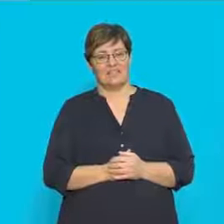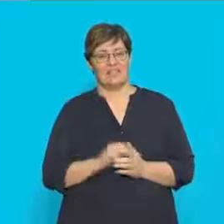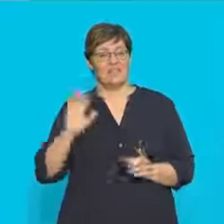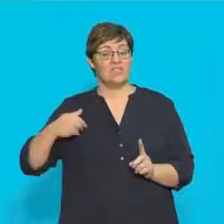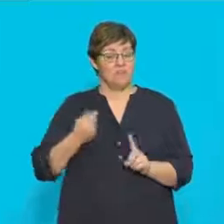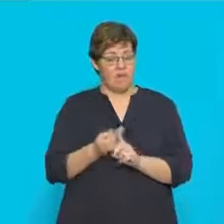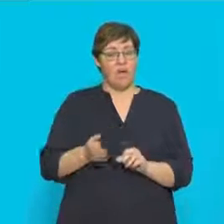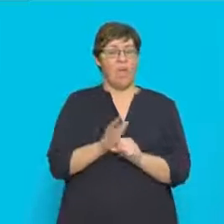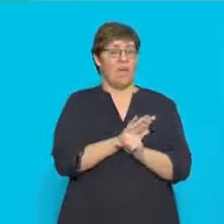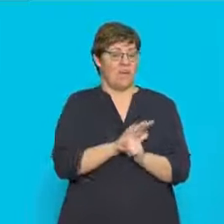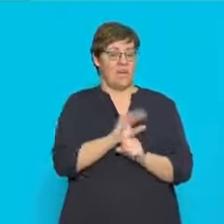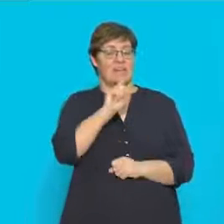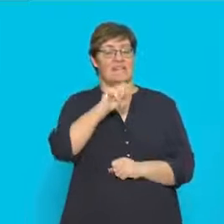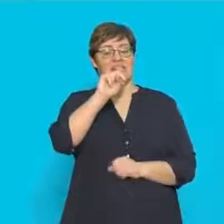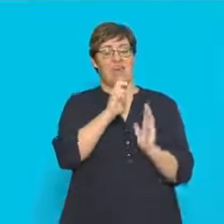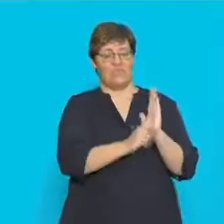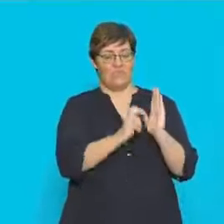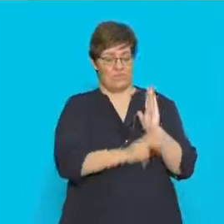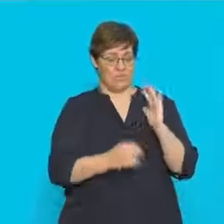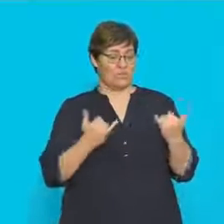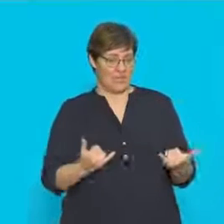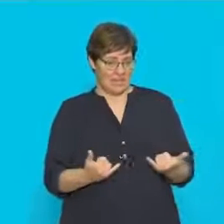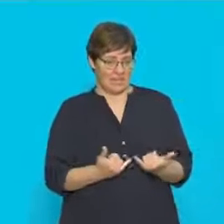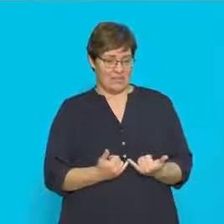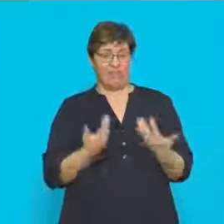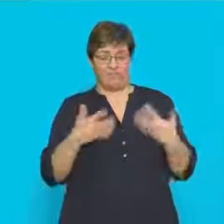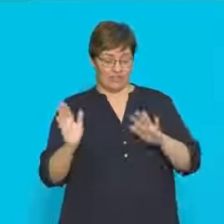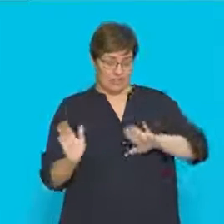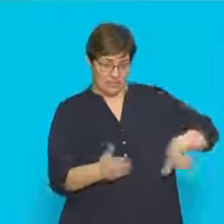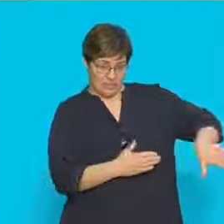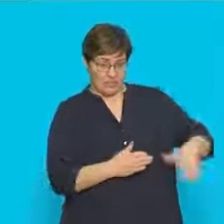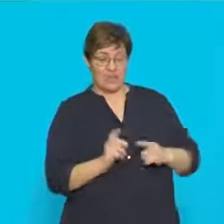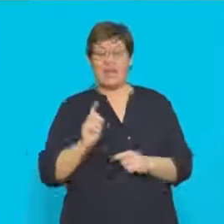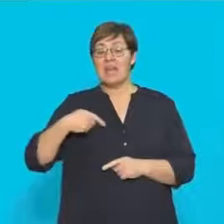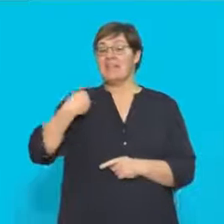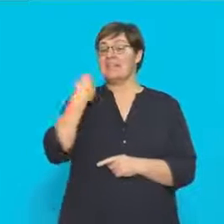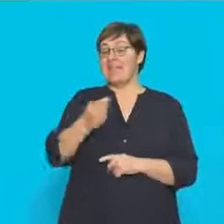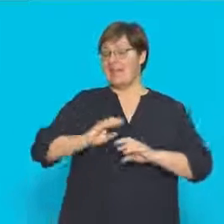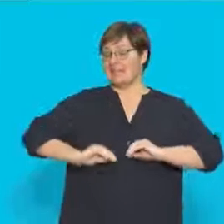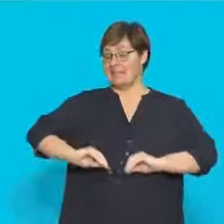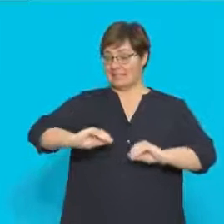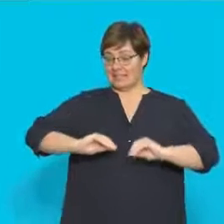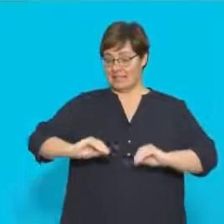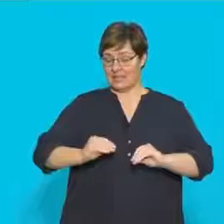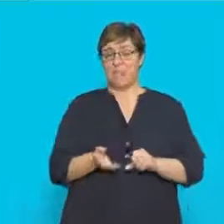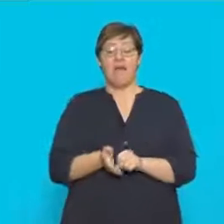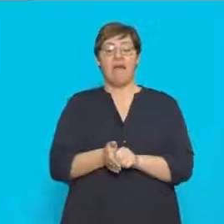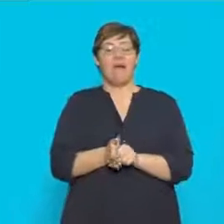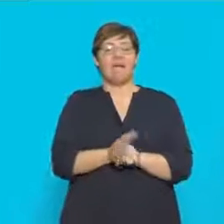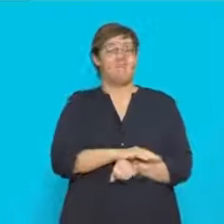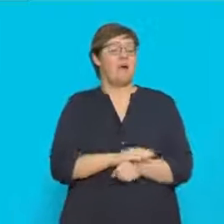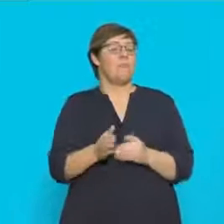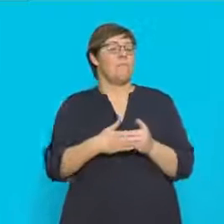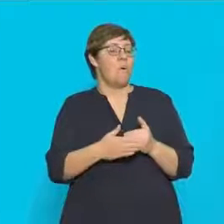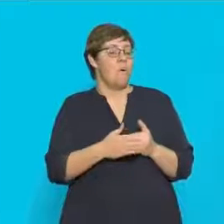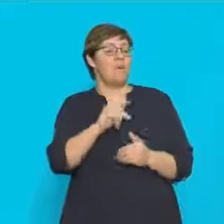so far we've covered the sine rule today. We've done that. In our next session, we'll be doing a